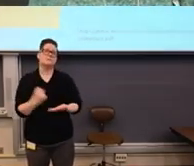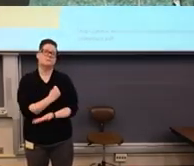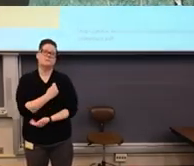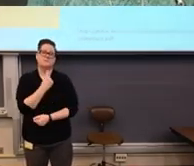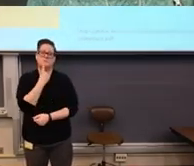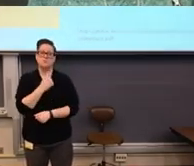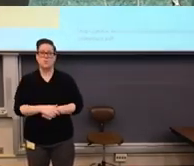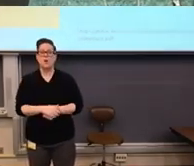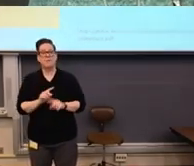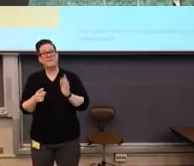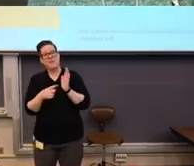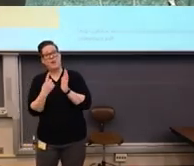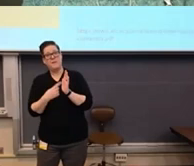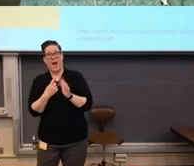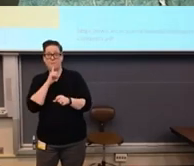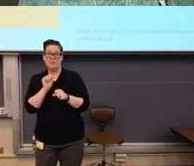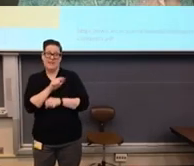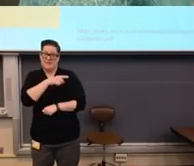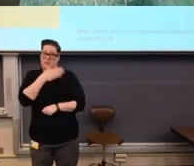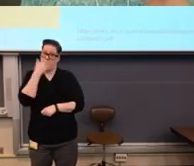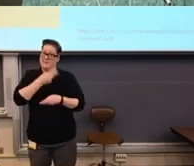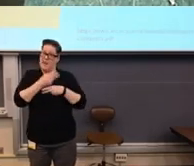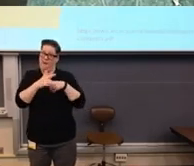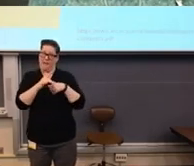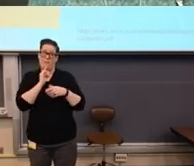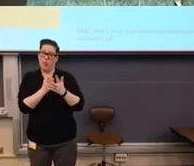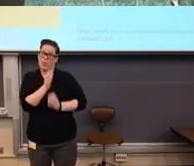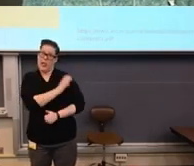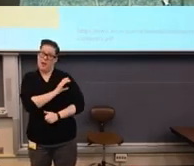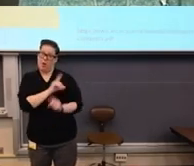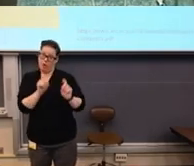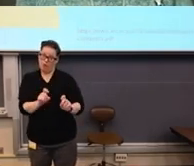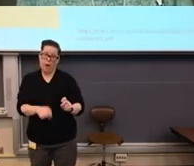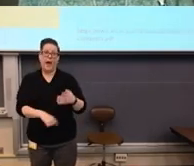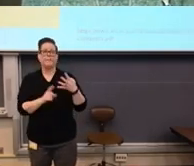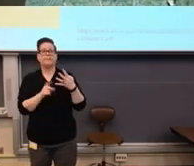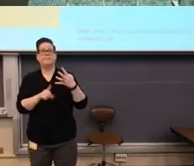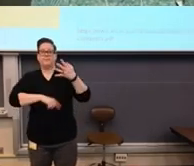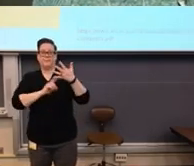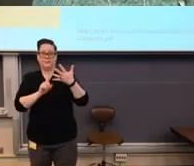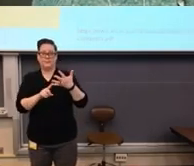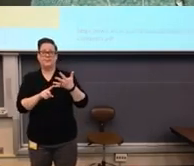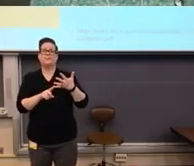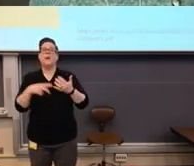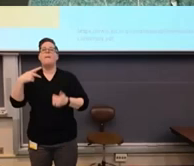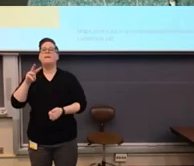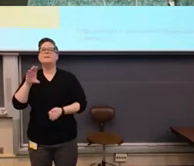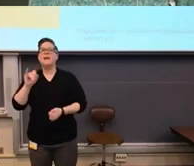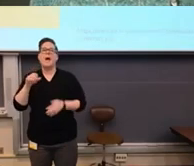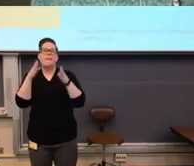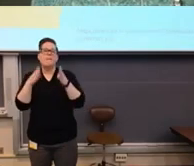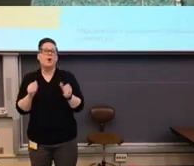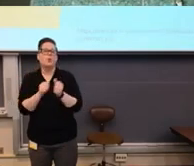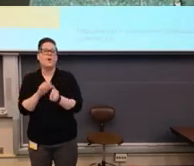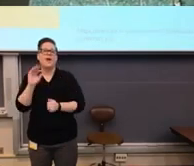sometimes it's often the best care available. Another thing is to encourage the person with cognitive impairment and family